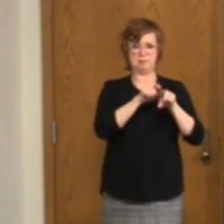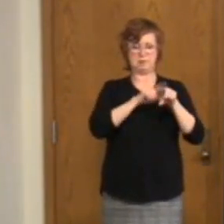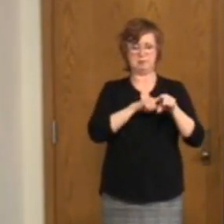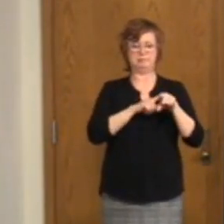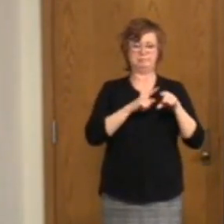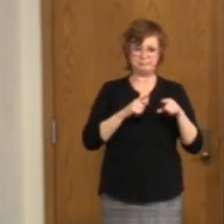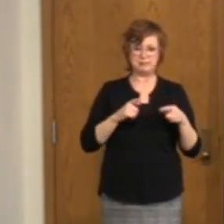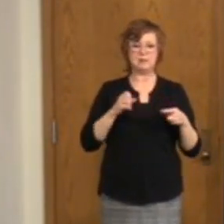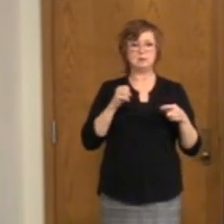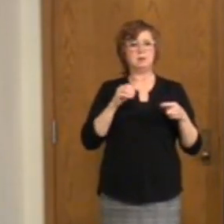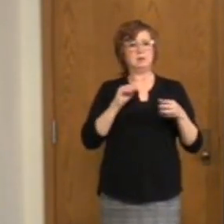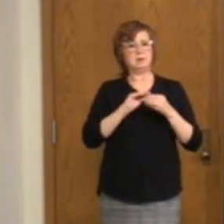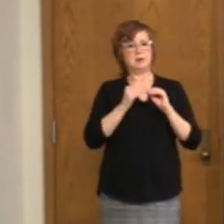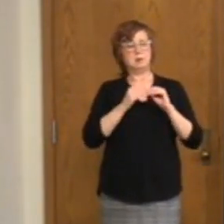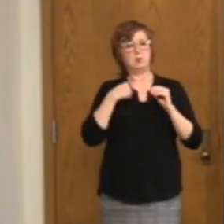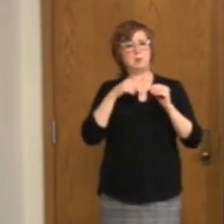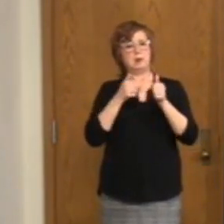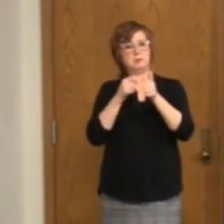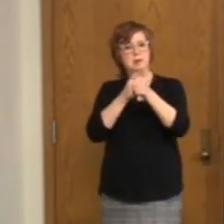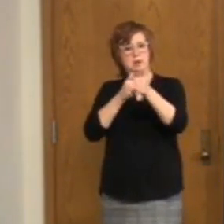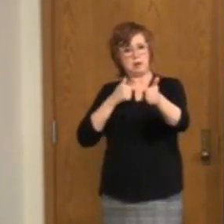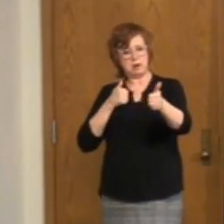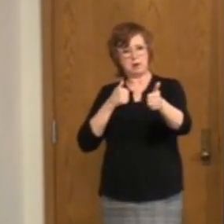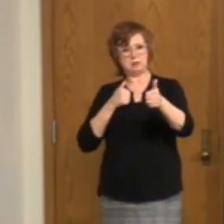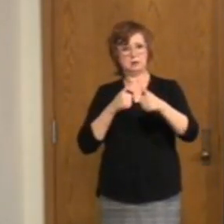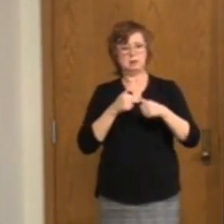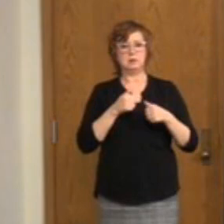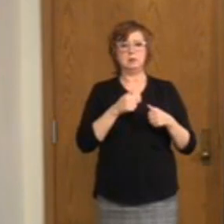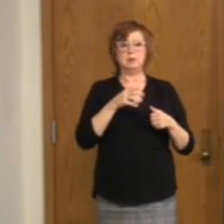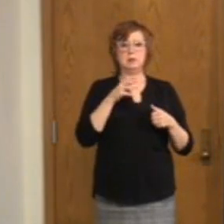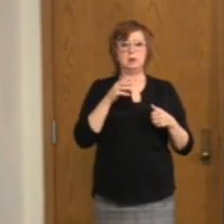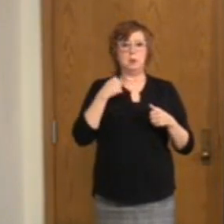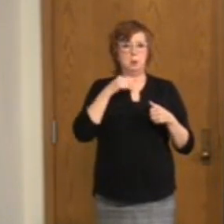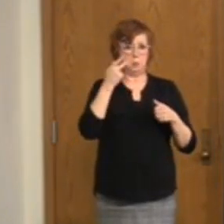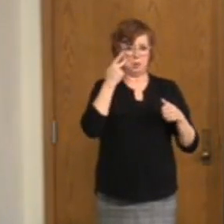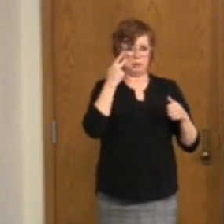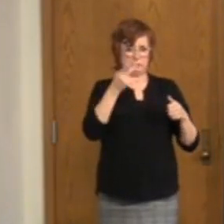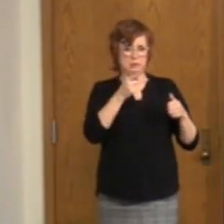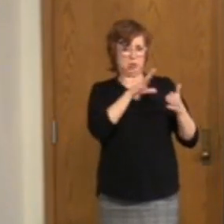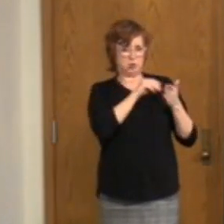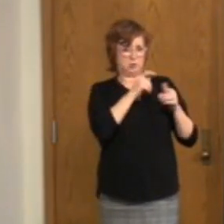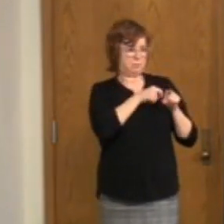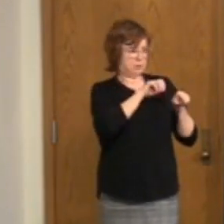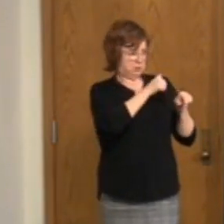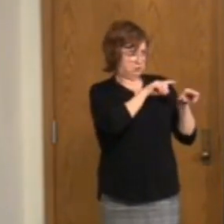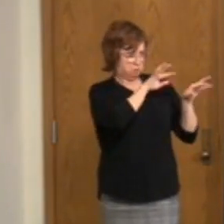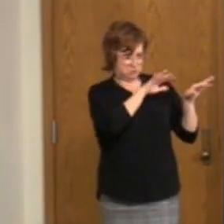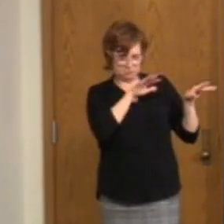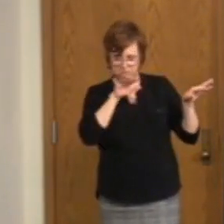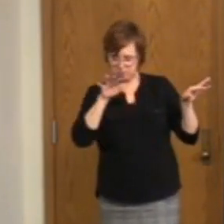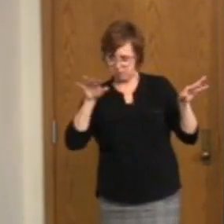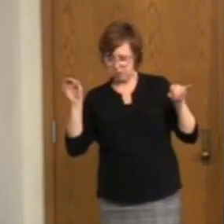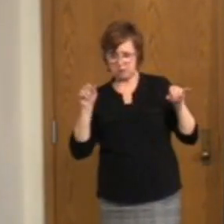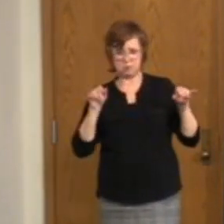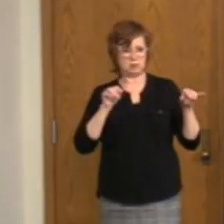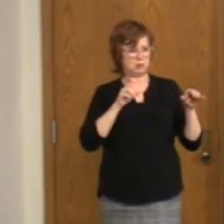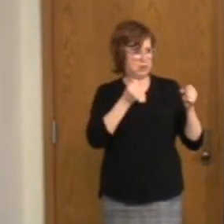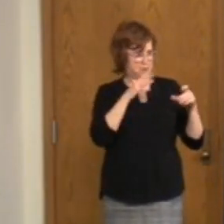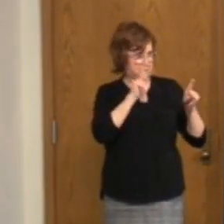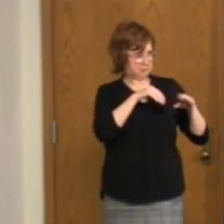record hospitalizations, especially in younger people. So we continue to need to be cautious till our vaccination programs pick